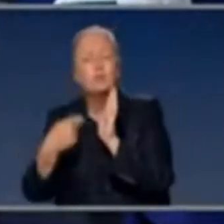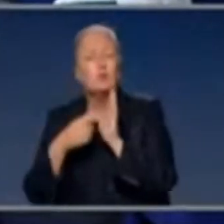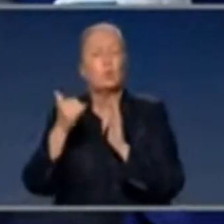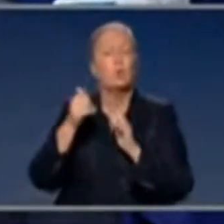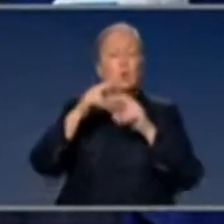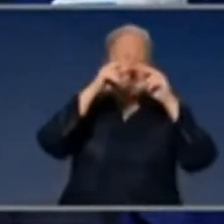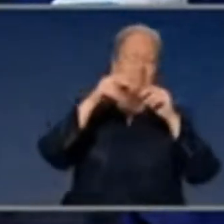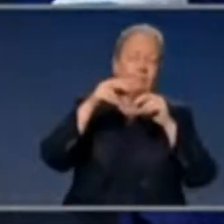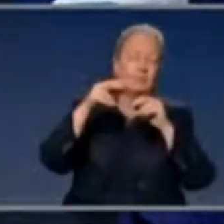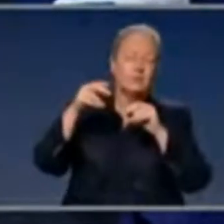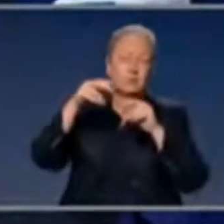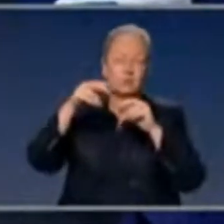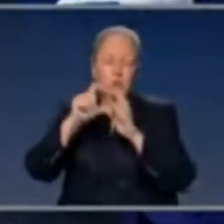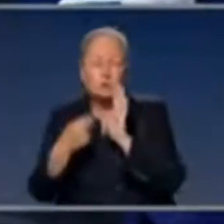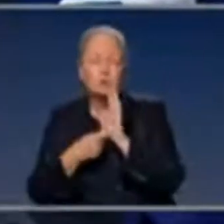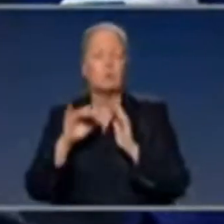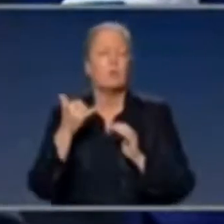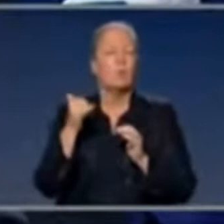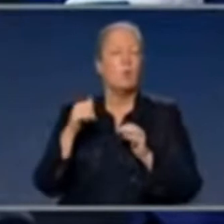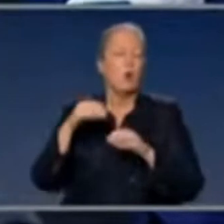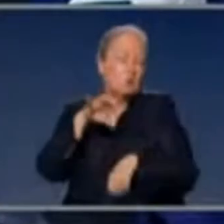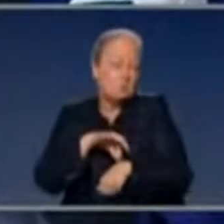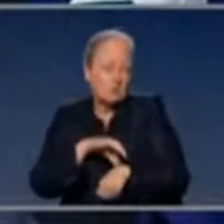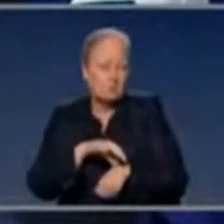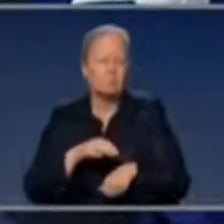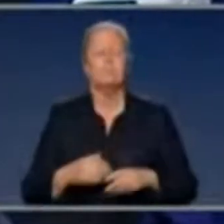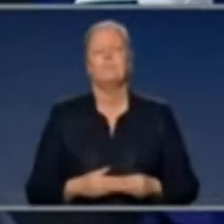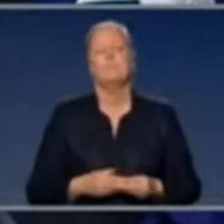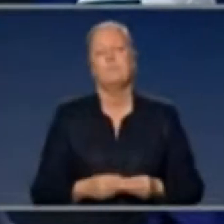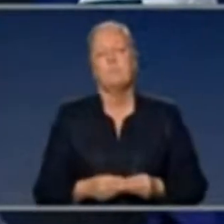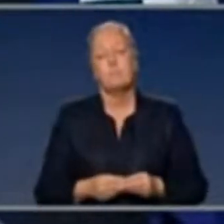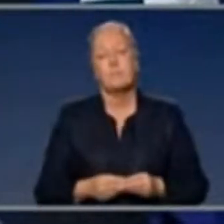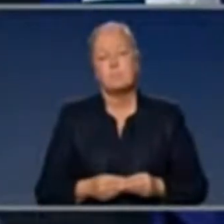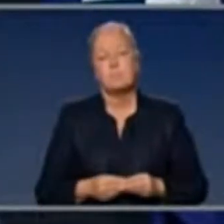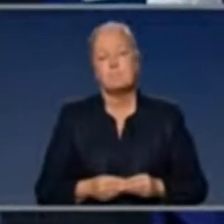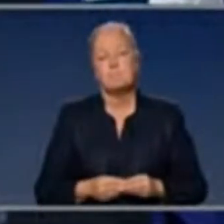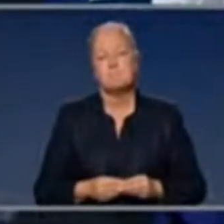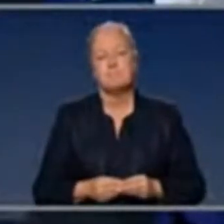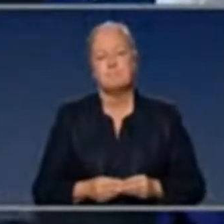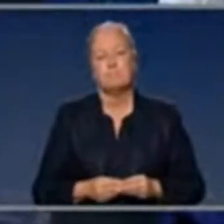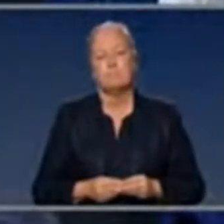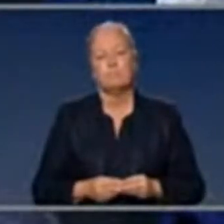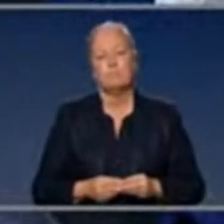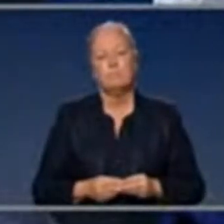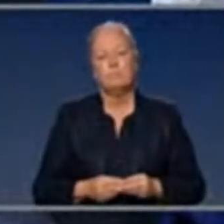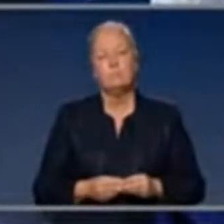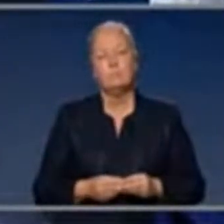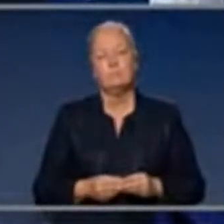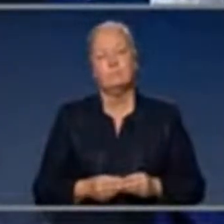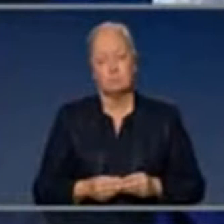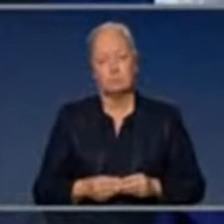addressed. We also agreed today that in a fortnight's time we'll be coming back from agricultural ministers an agricultural workers